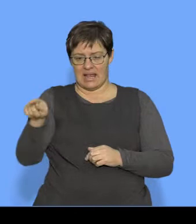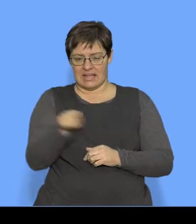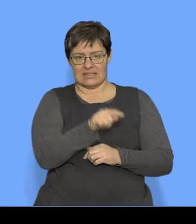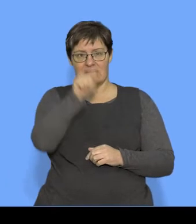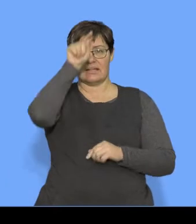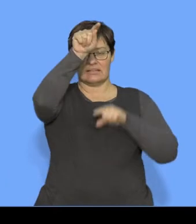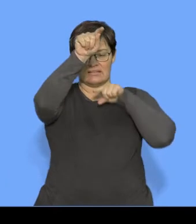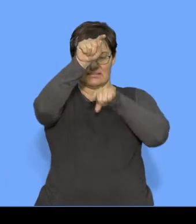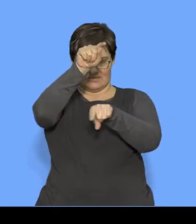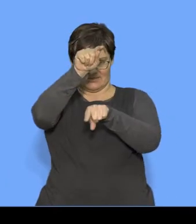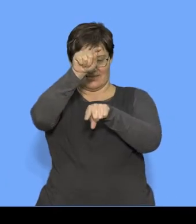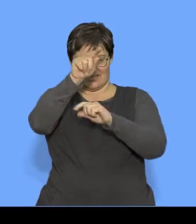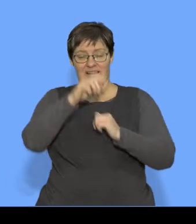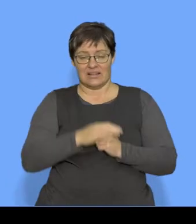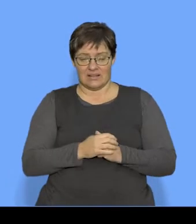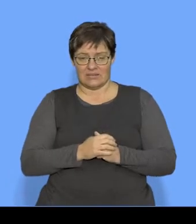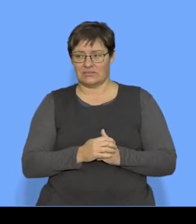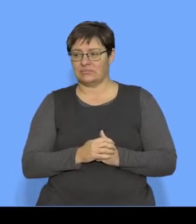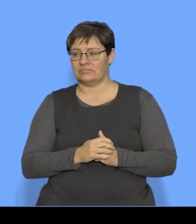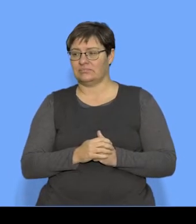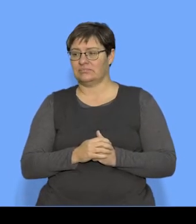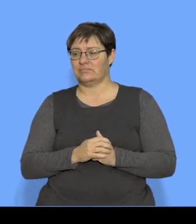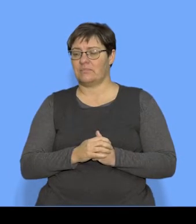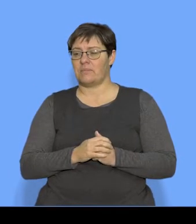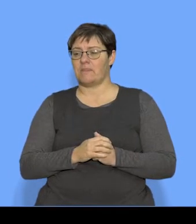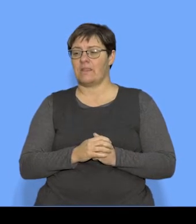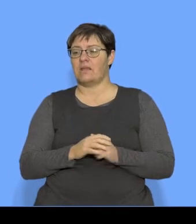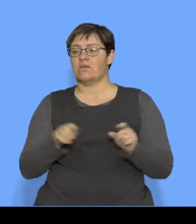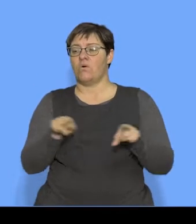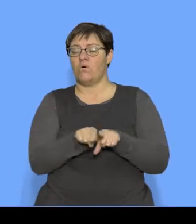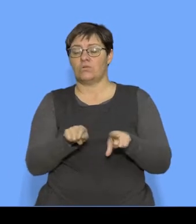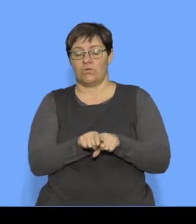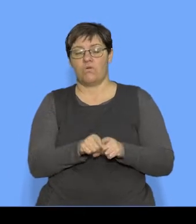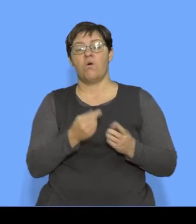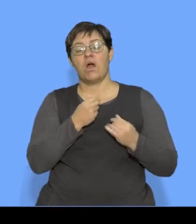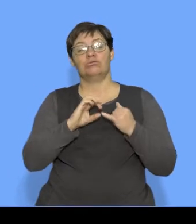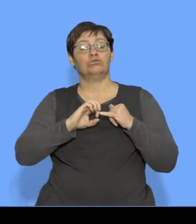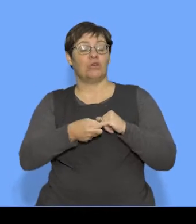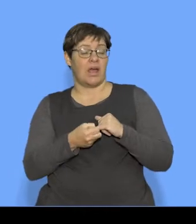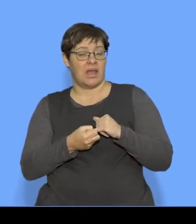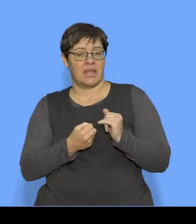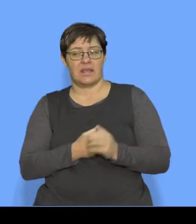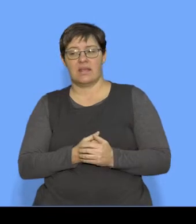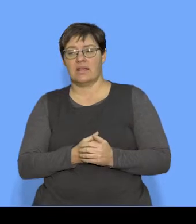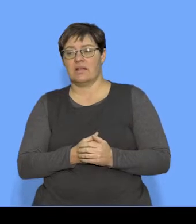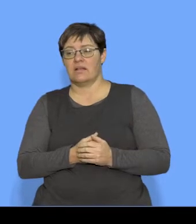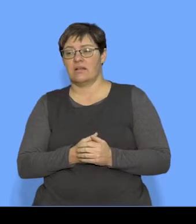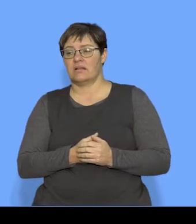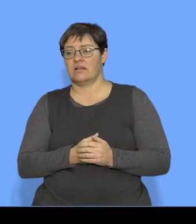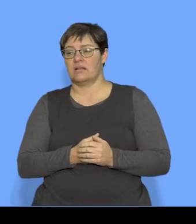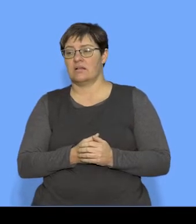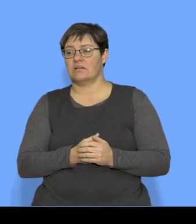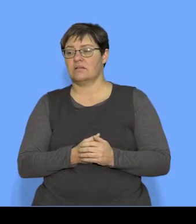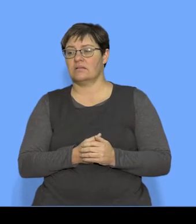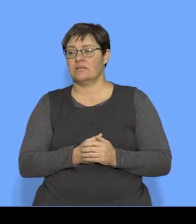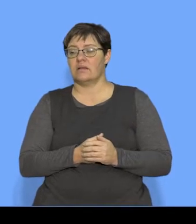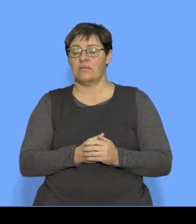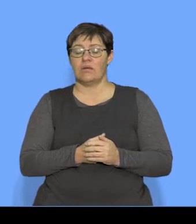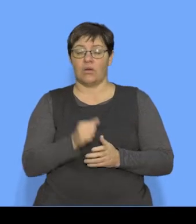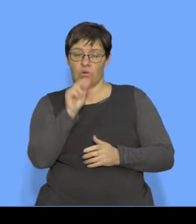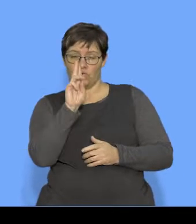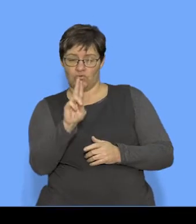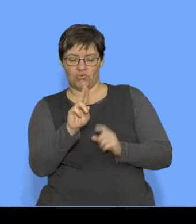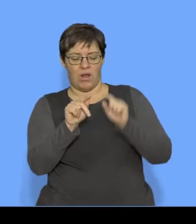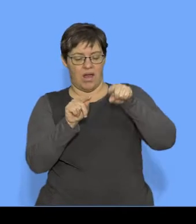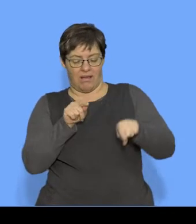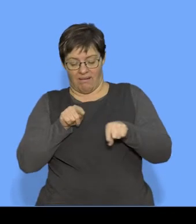this is more like your Z shape in the diagram. And then lastly, you can try and prove that your co-interior